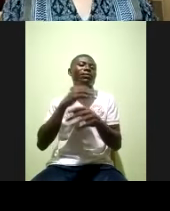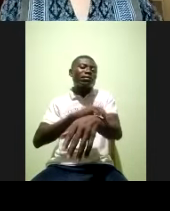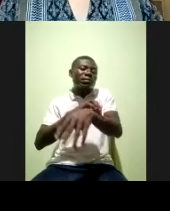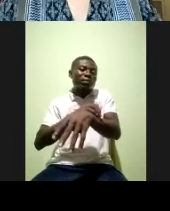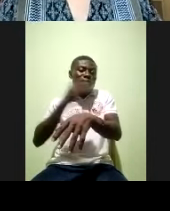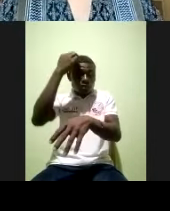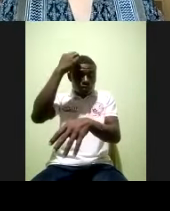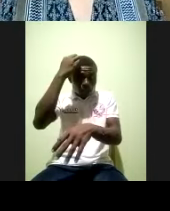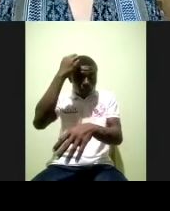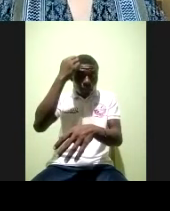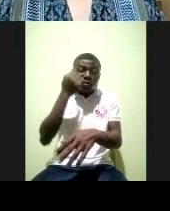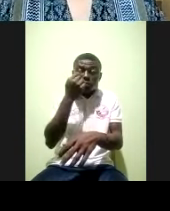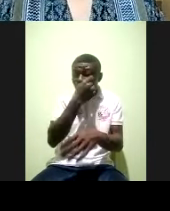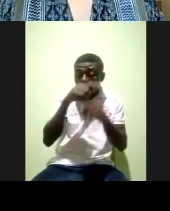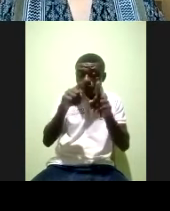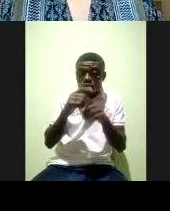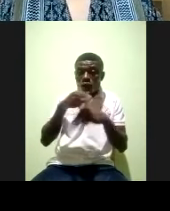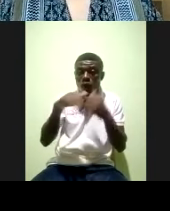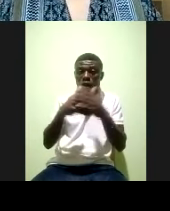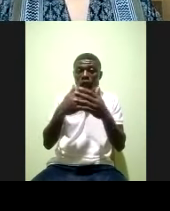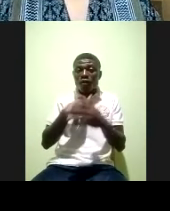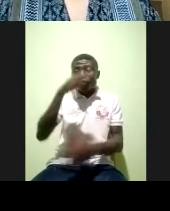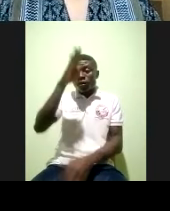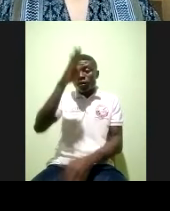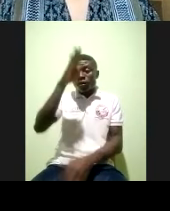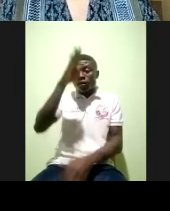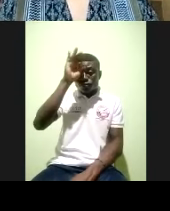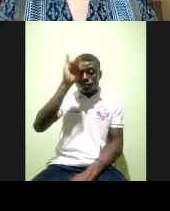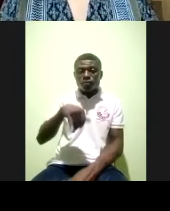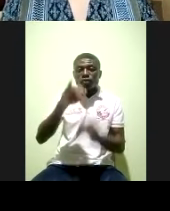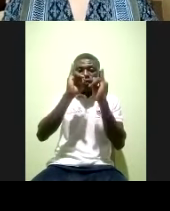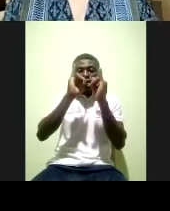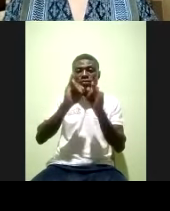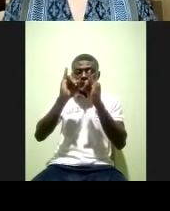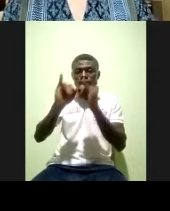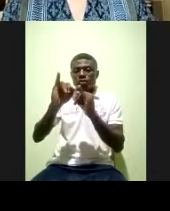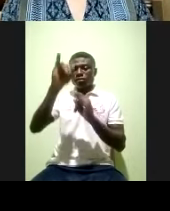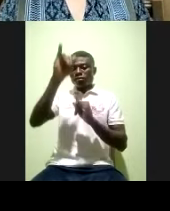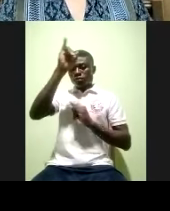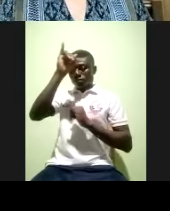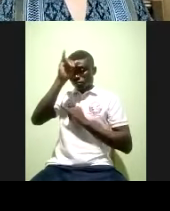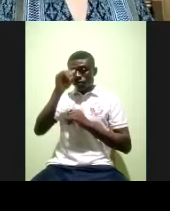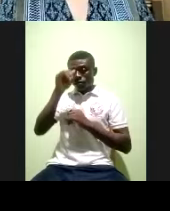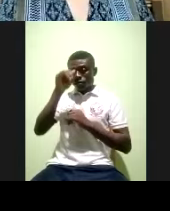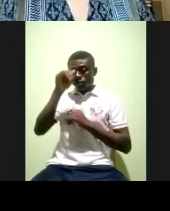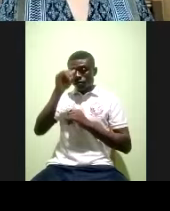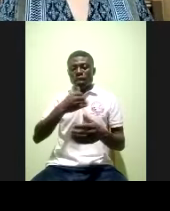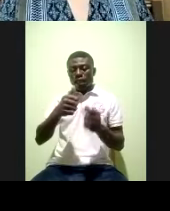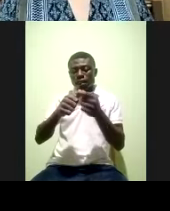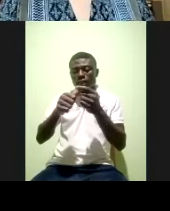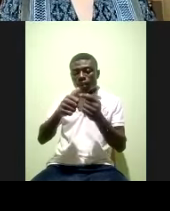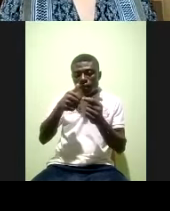and eyes, we all have a brain that's individual to us. Like a fingerprint, we have